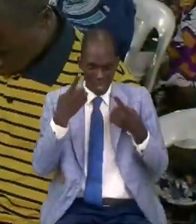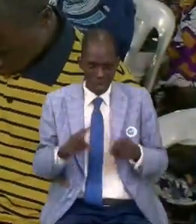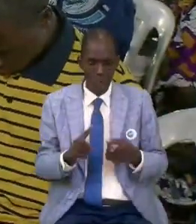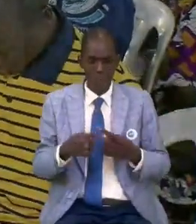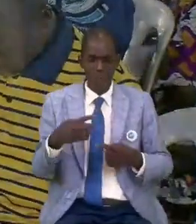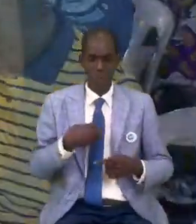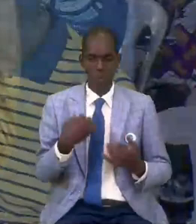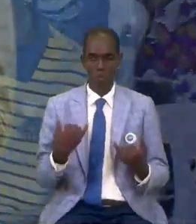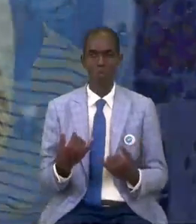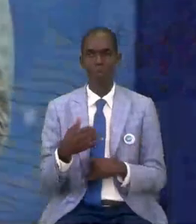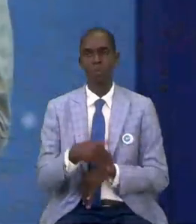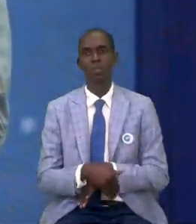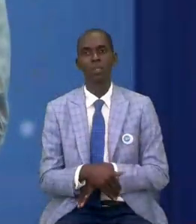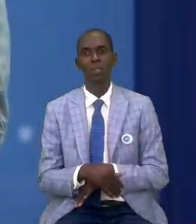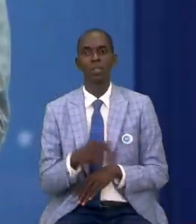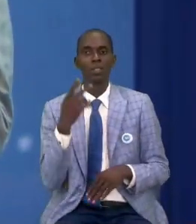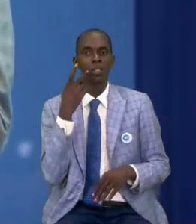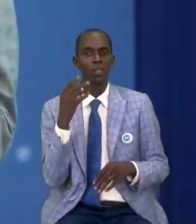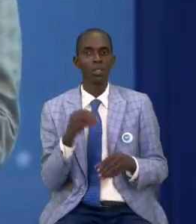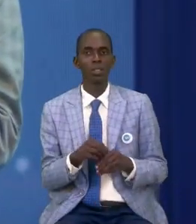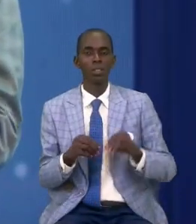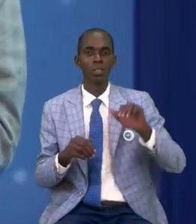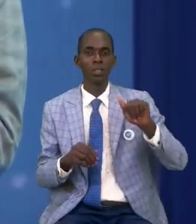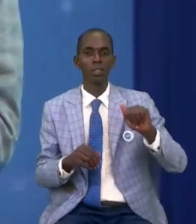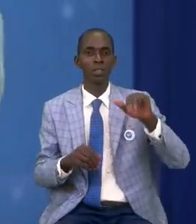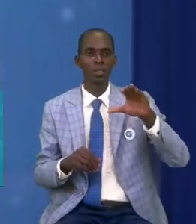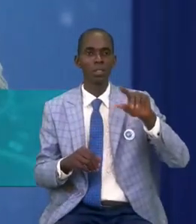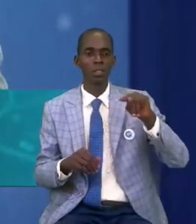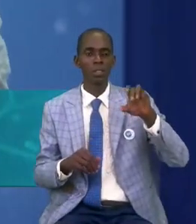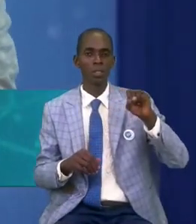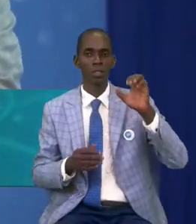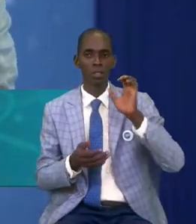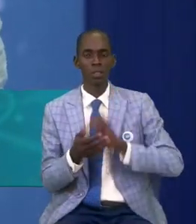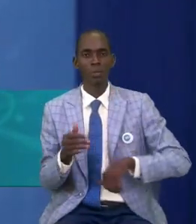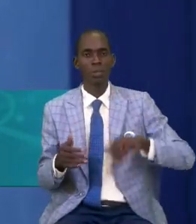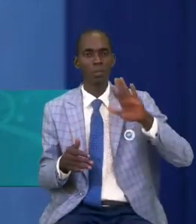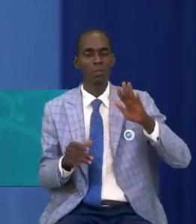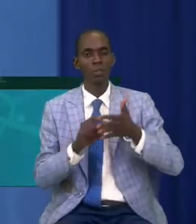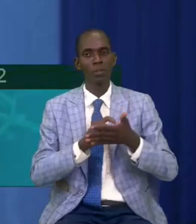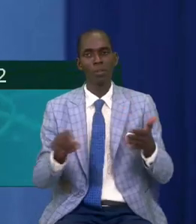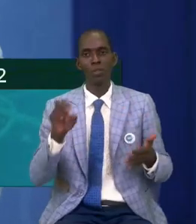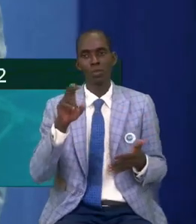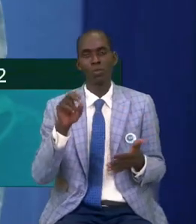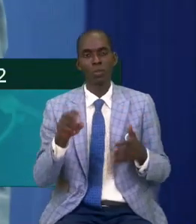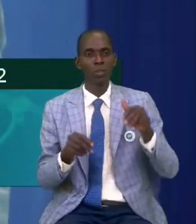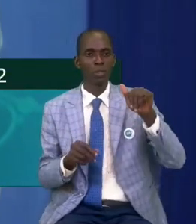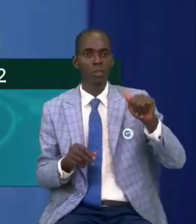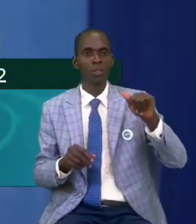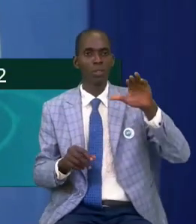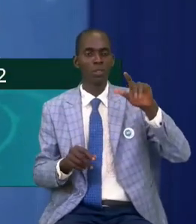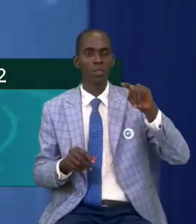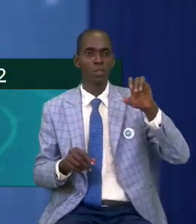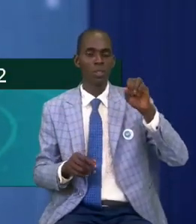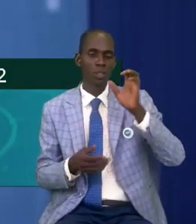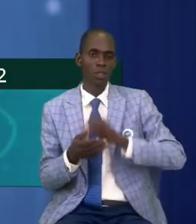I'm reading from verse 12. Acts chapter 5, verse 12, and by the hands of the